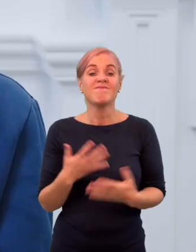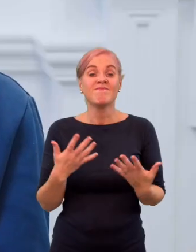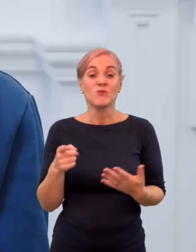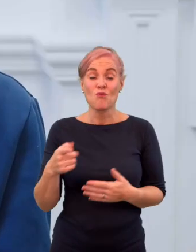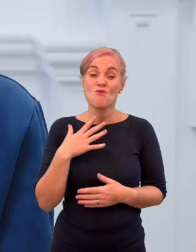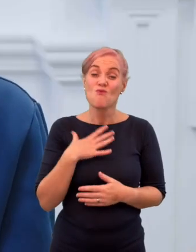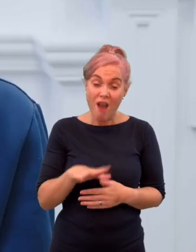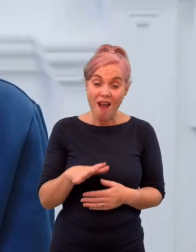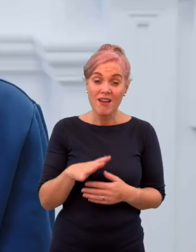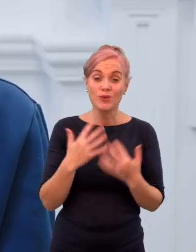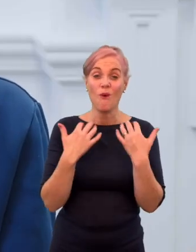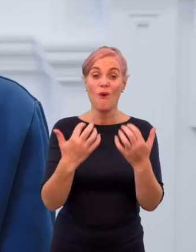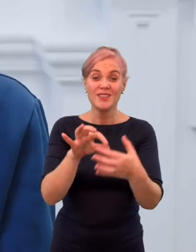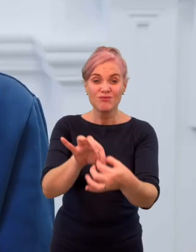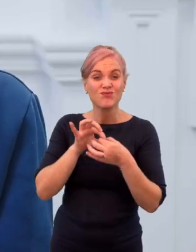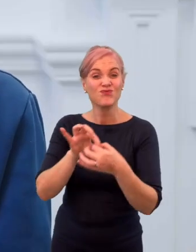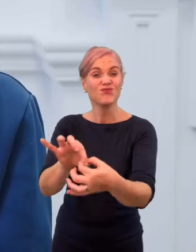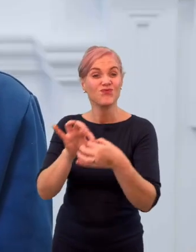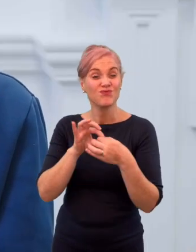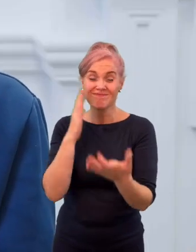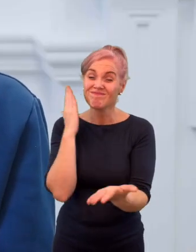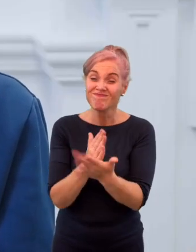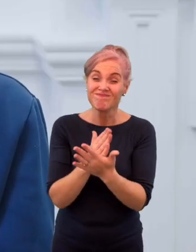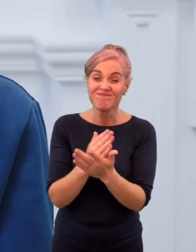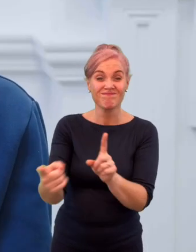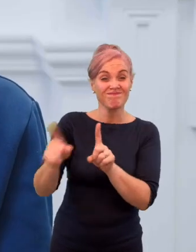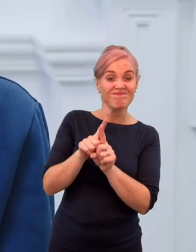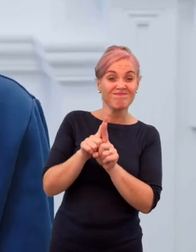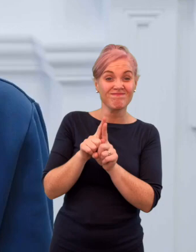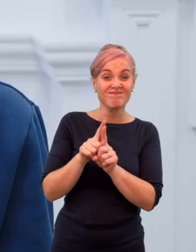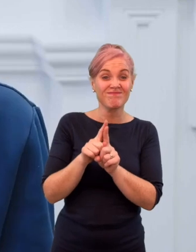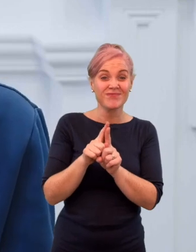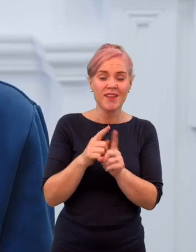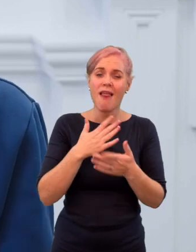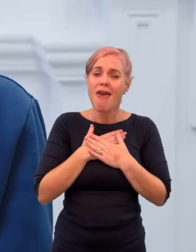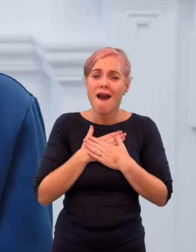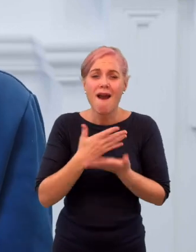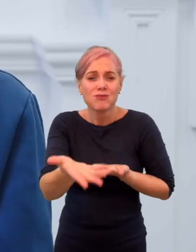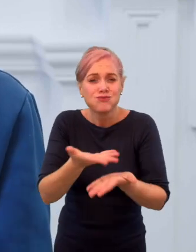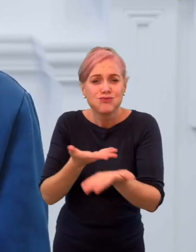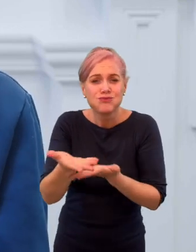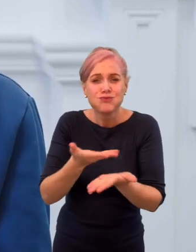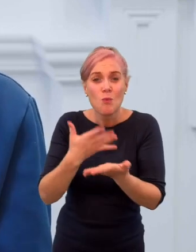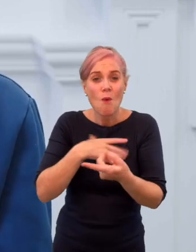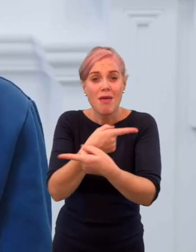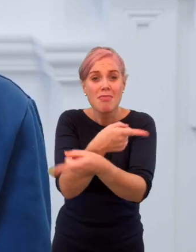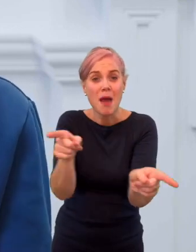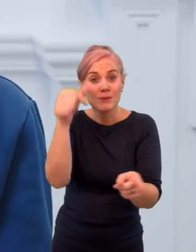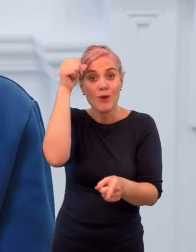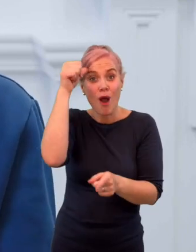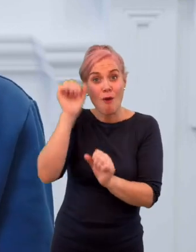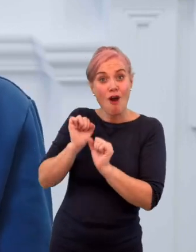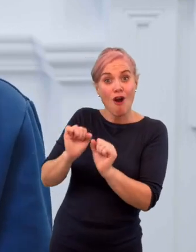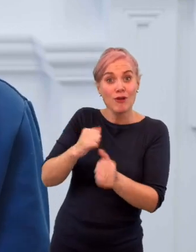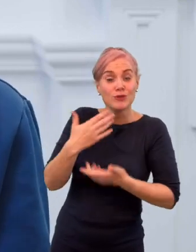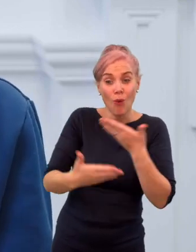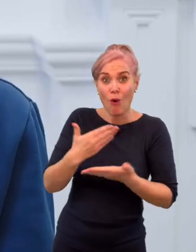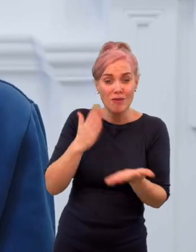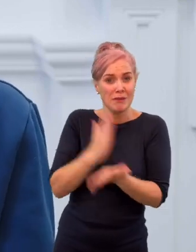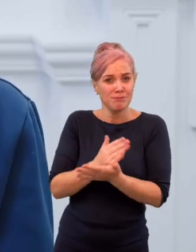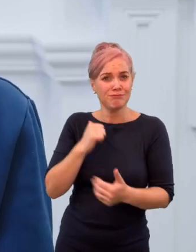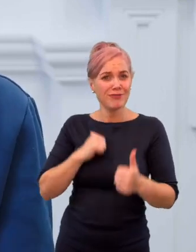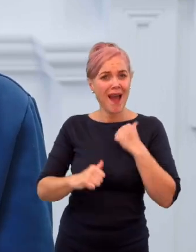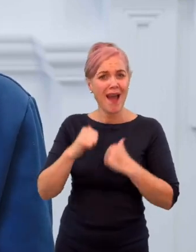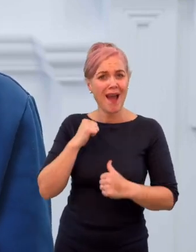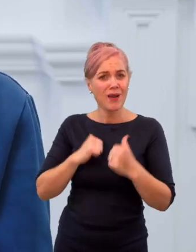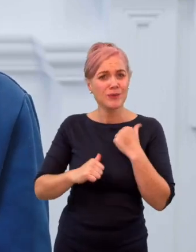She wants the audience there on her side. They are definitely on her side. She loves speaking to the audience. She wants to let them know that this is her story and that she's proud